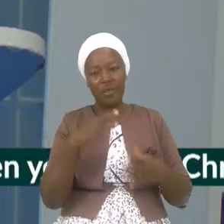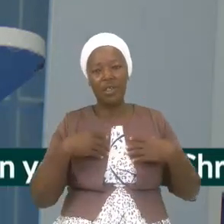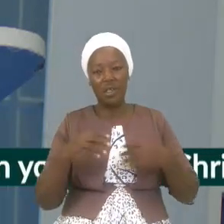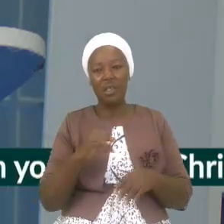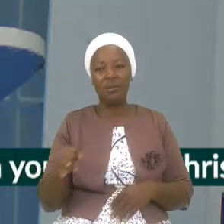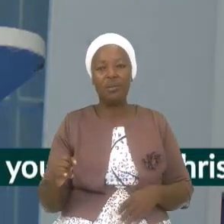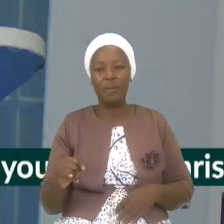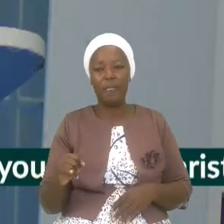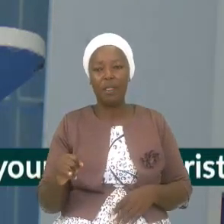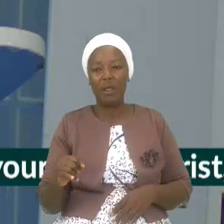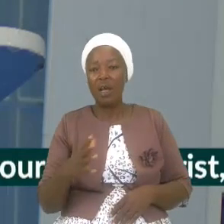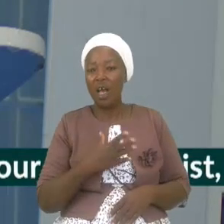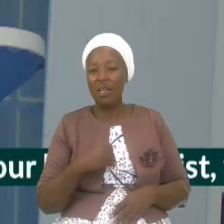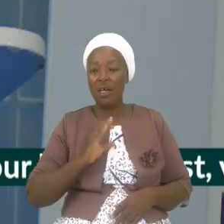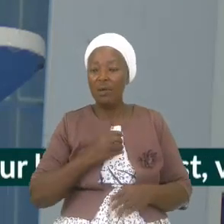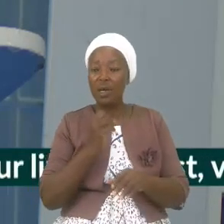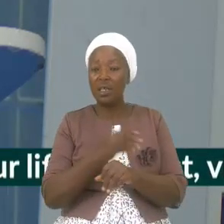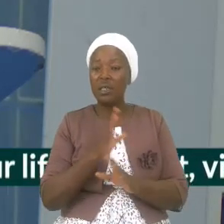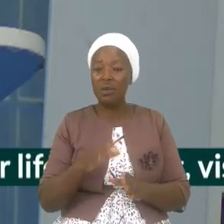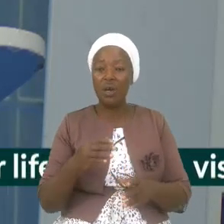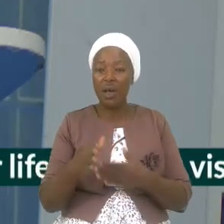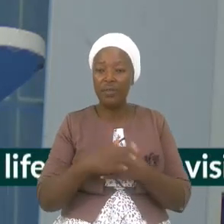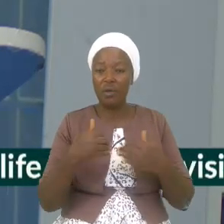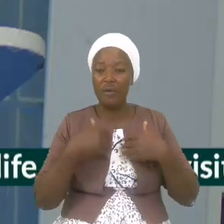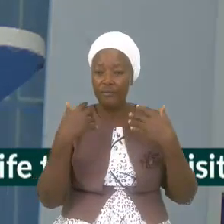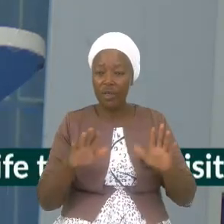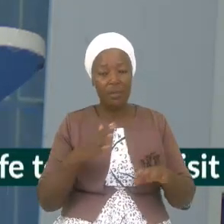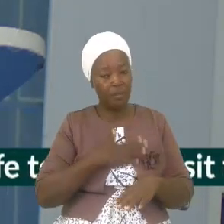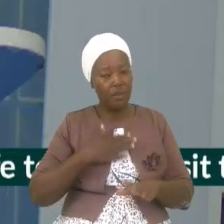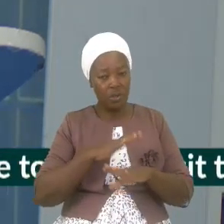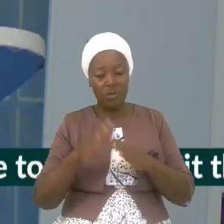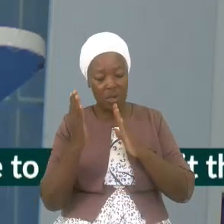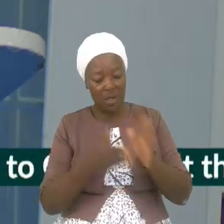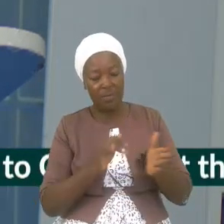leave the place where you are. Look at the people that have challenges around you.